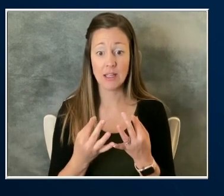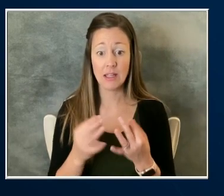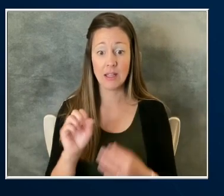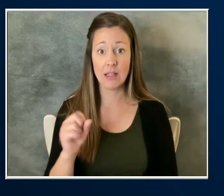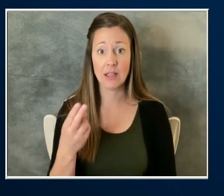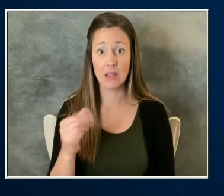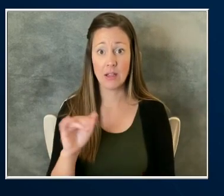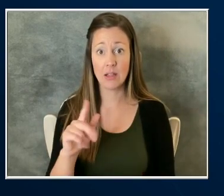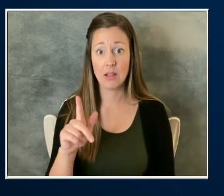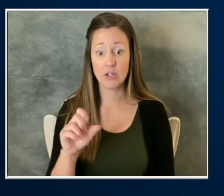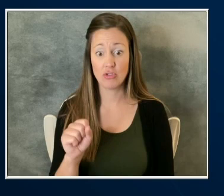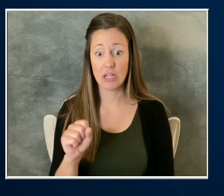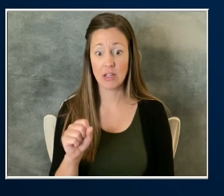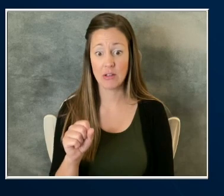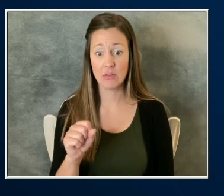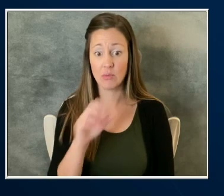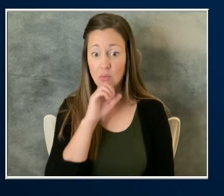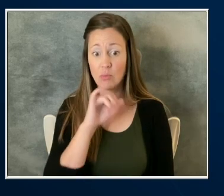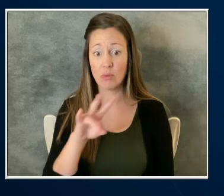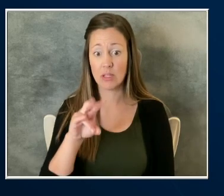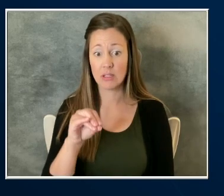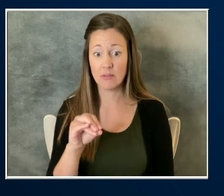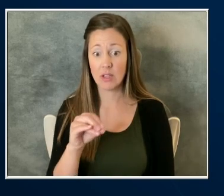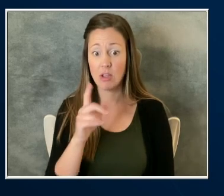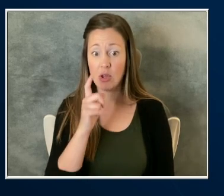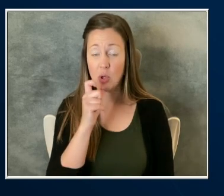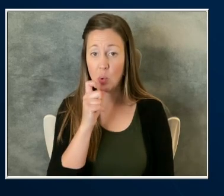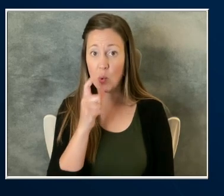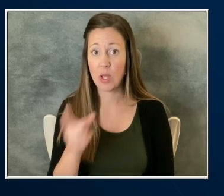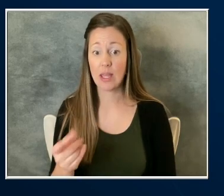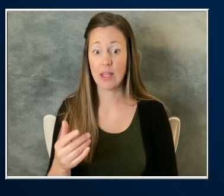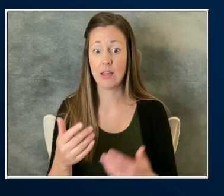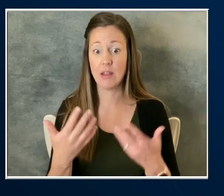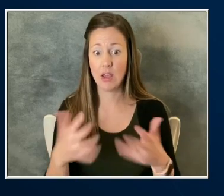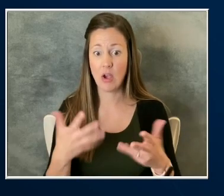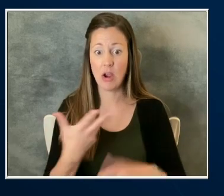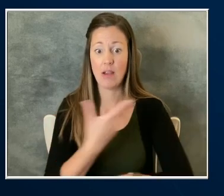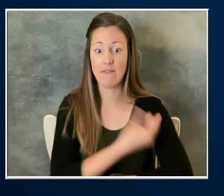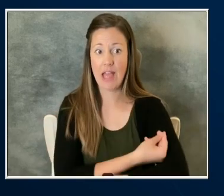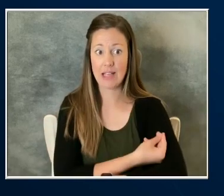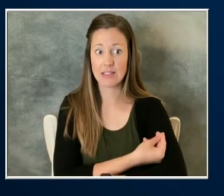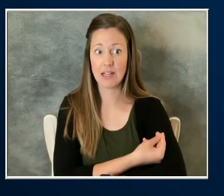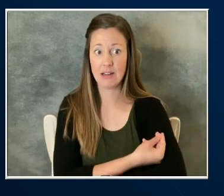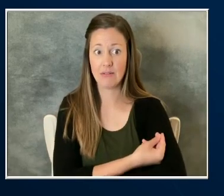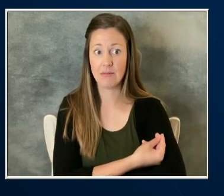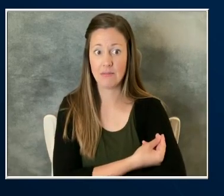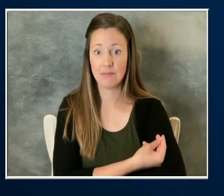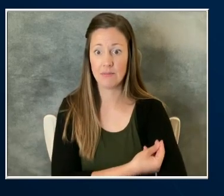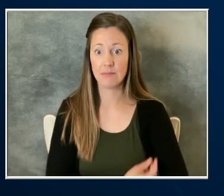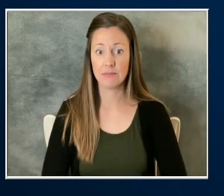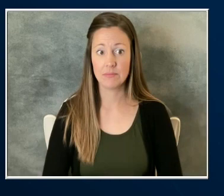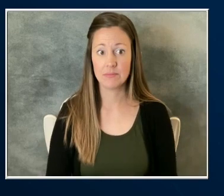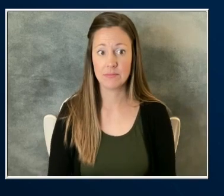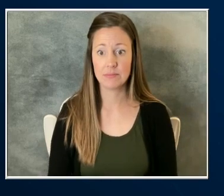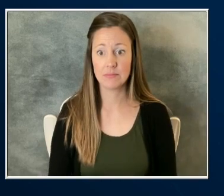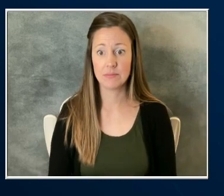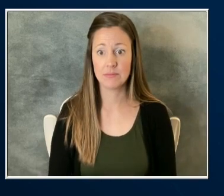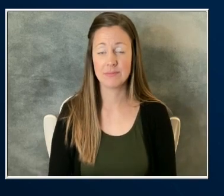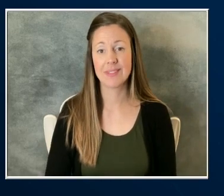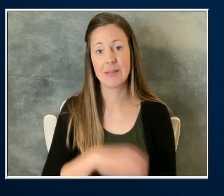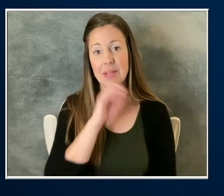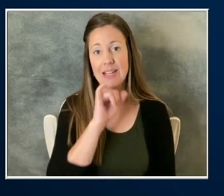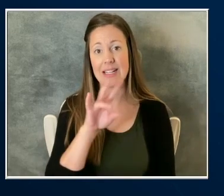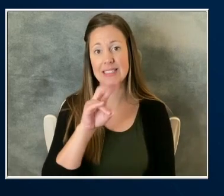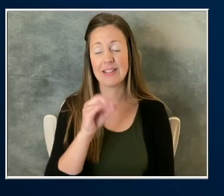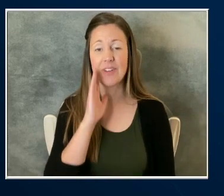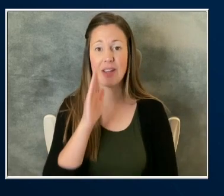70-year-old who she says had been vaccinated. Okay. Yeah. The 70-year-old is going to be susceptible to shingles for a lot